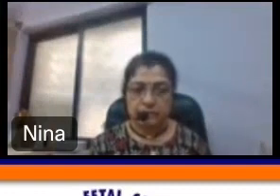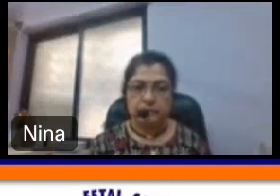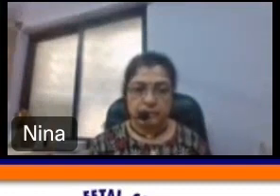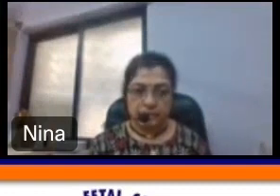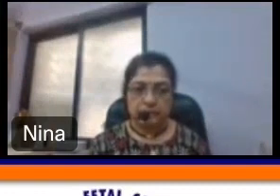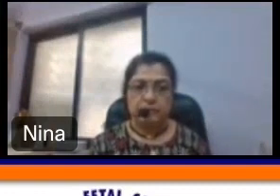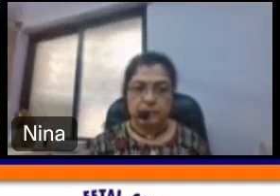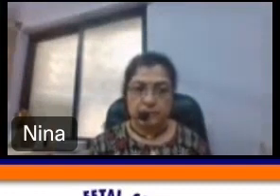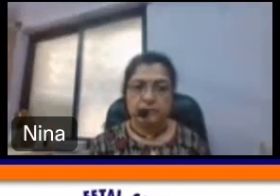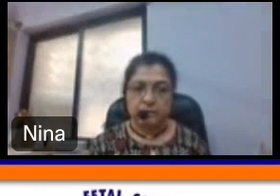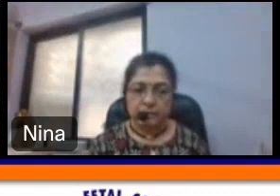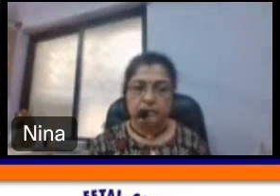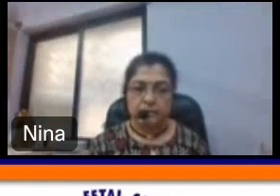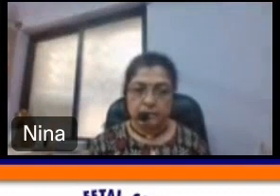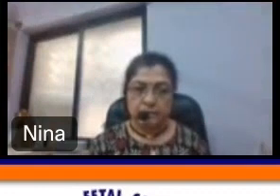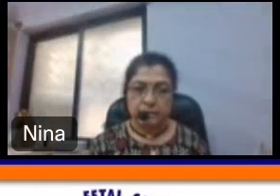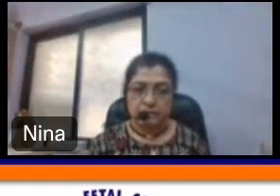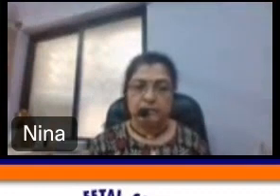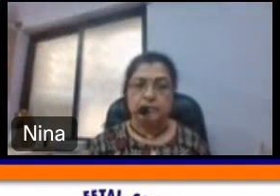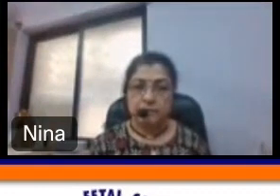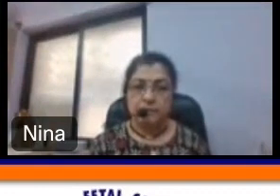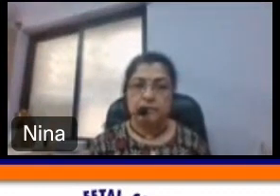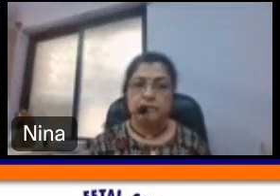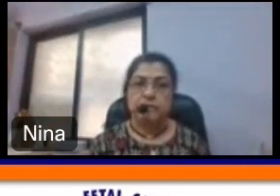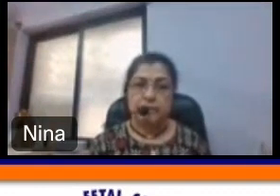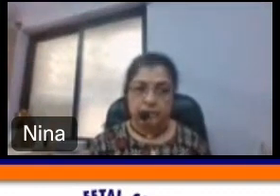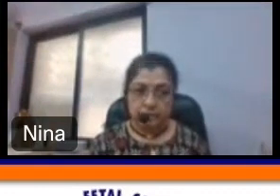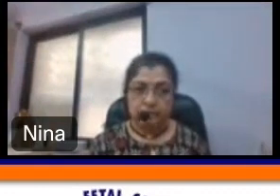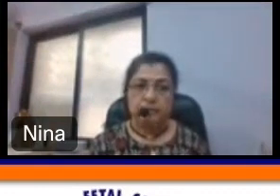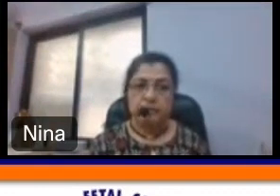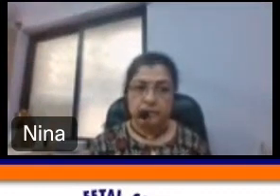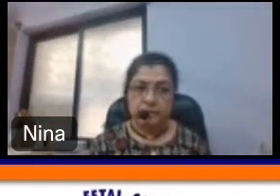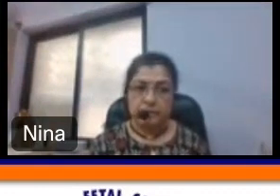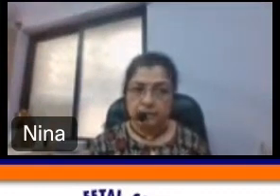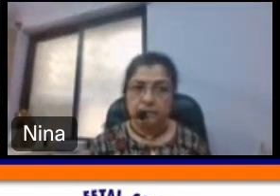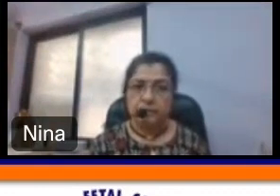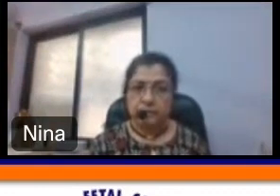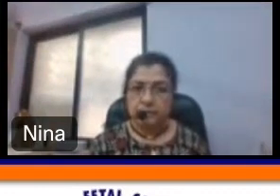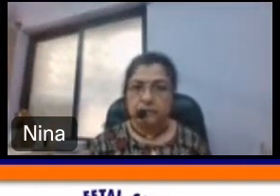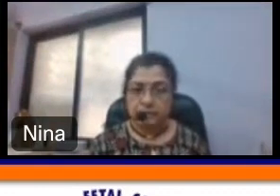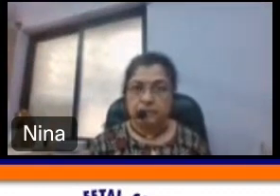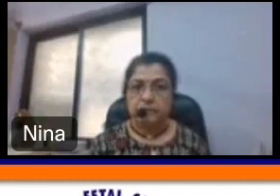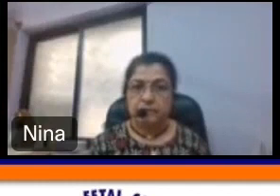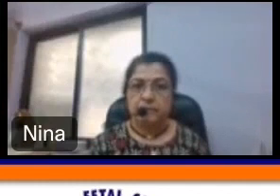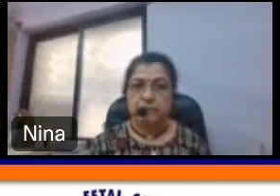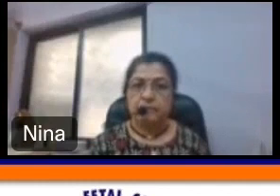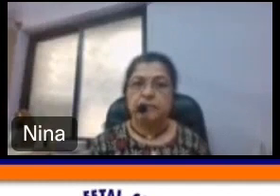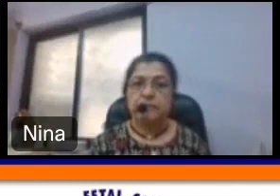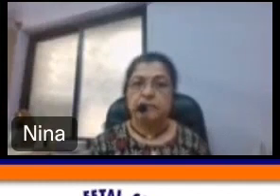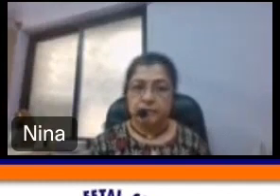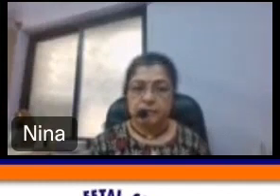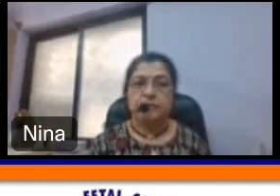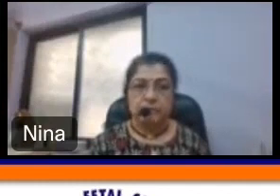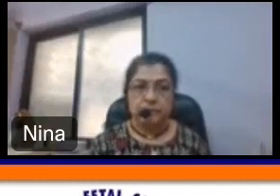available testing. Medical consultation is a two-way process. If you are aware of this and you want to go through screening, you